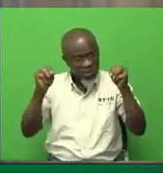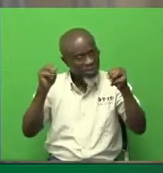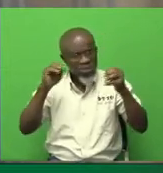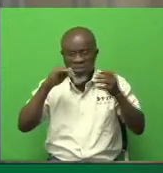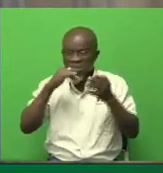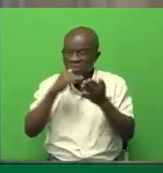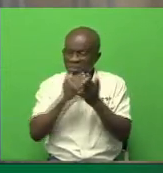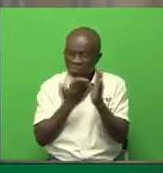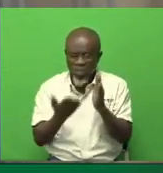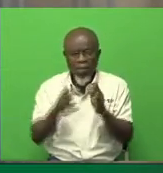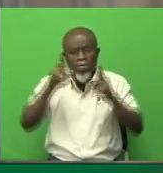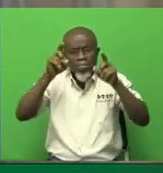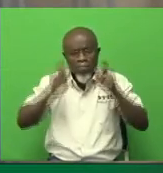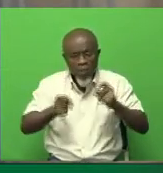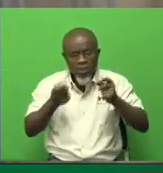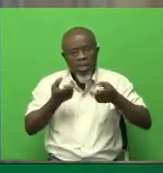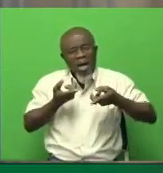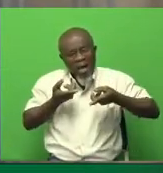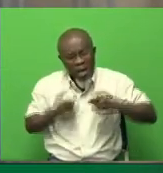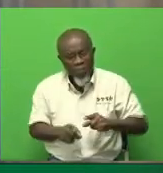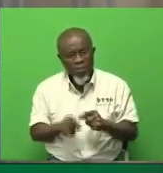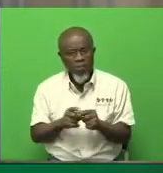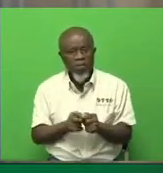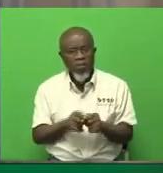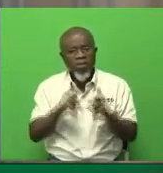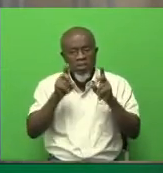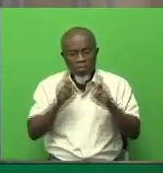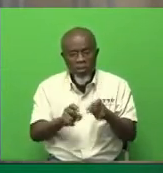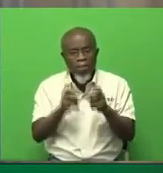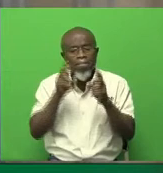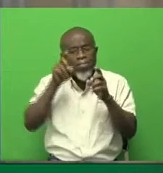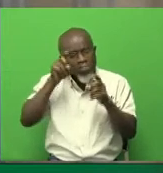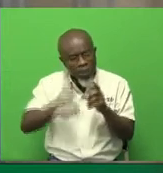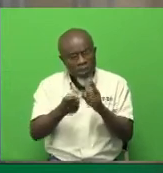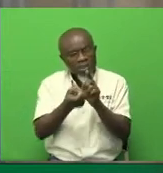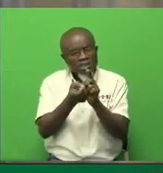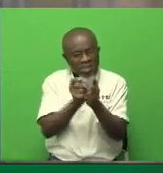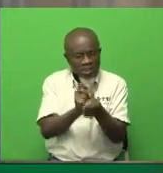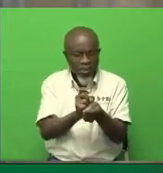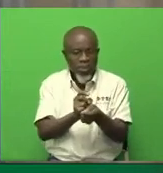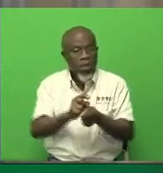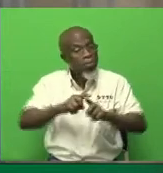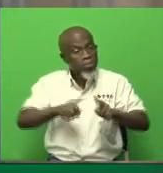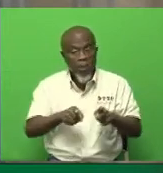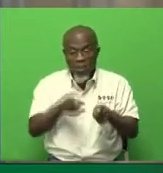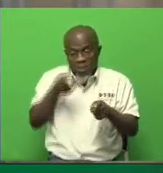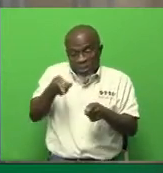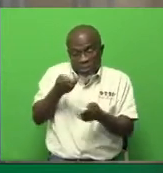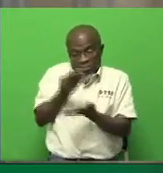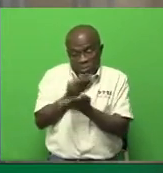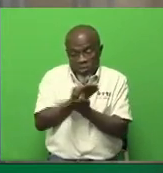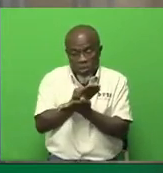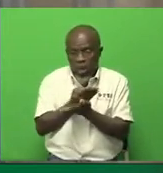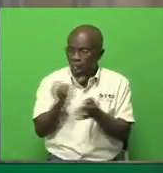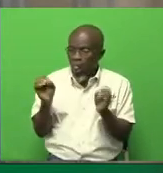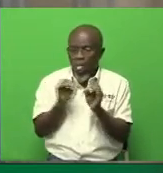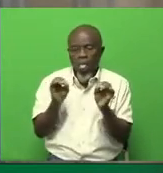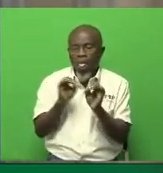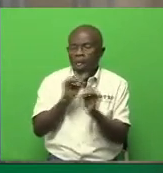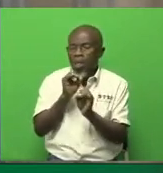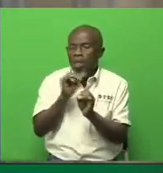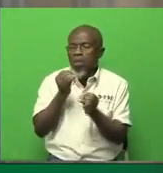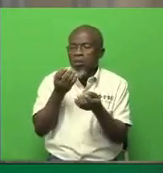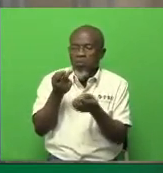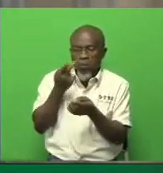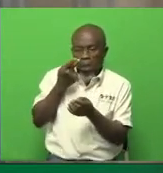happen something has to give but in his budget there was nothing that gave us hope that you have any plans or